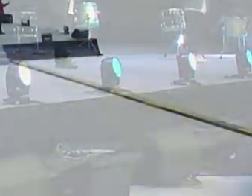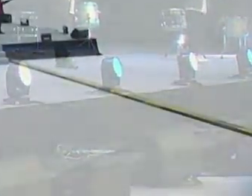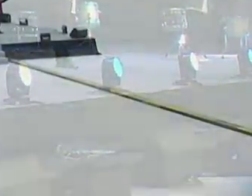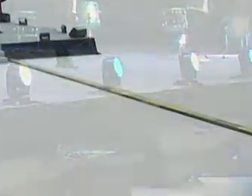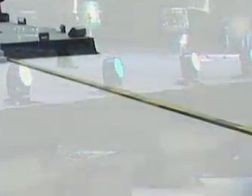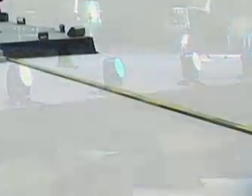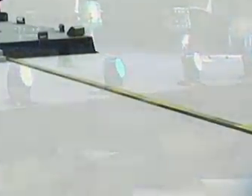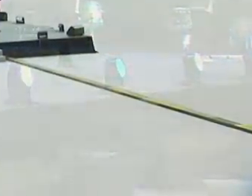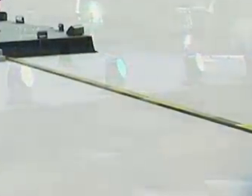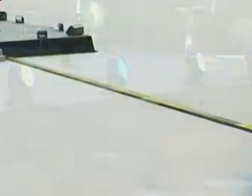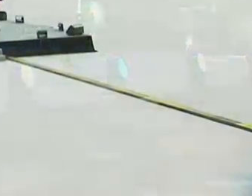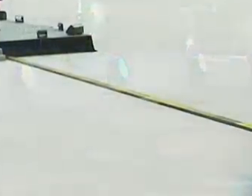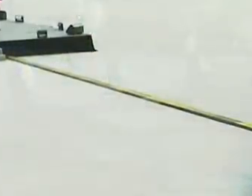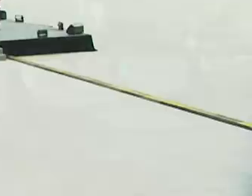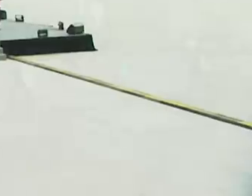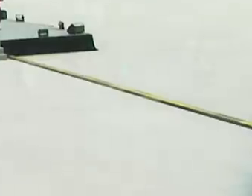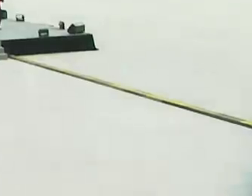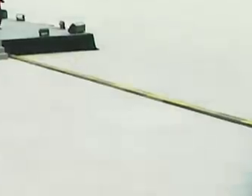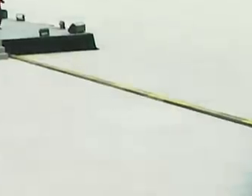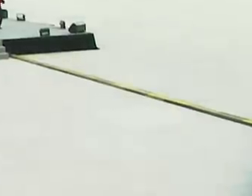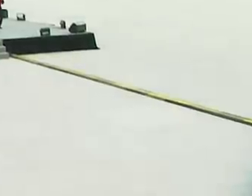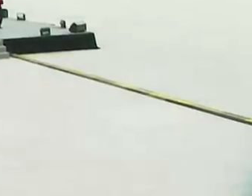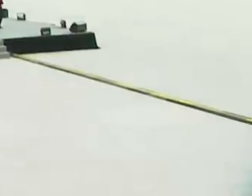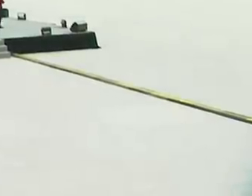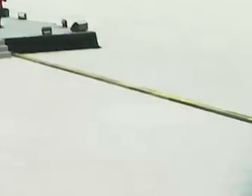relieved. And how